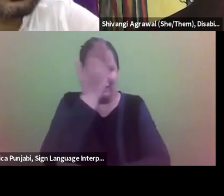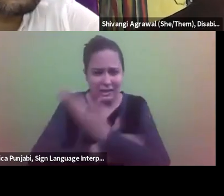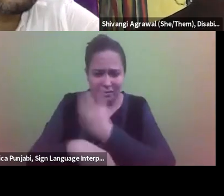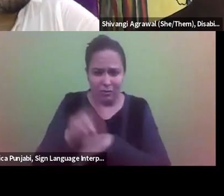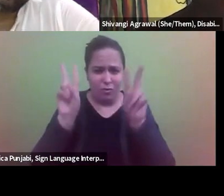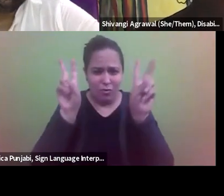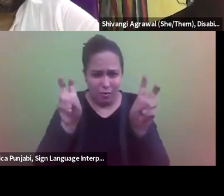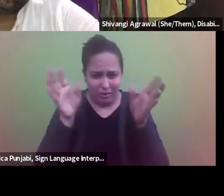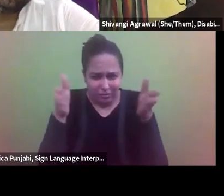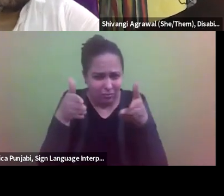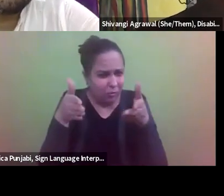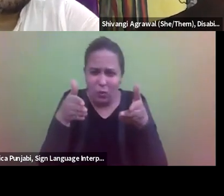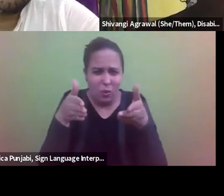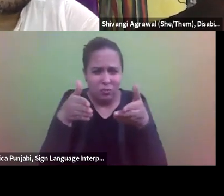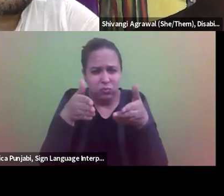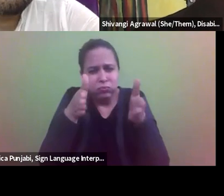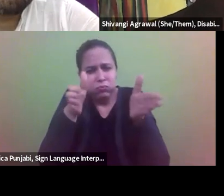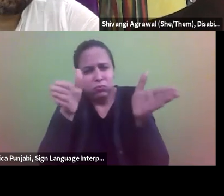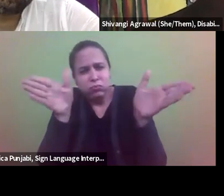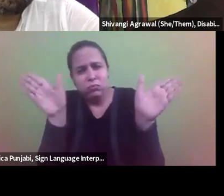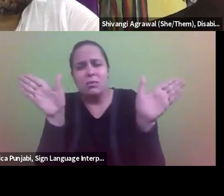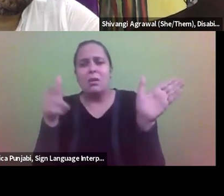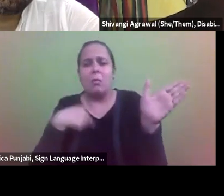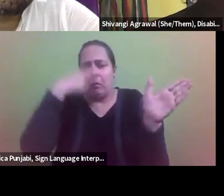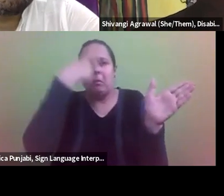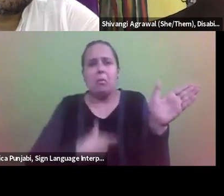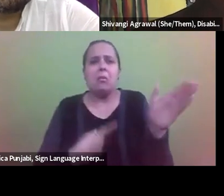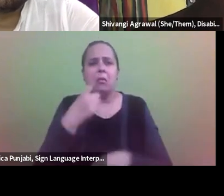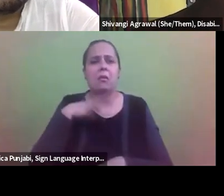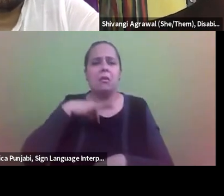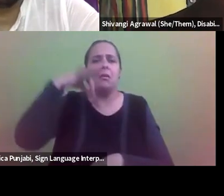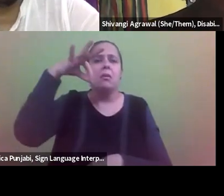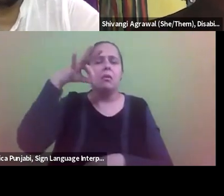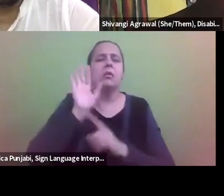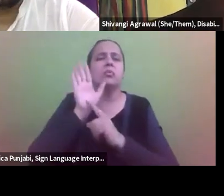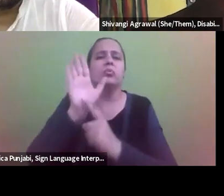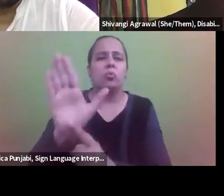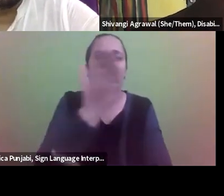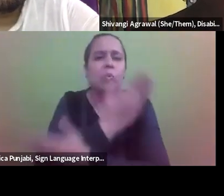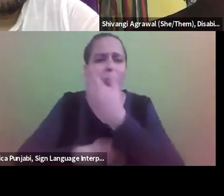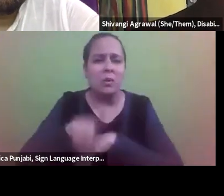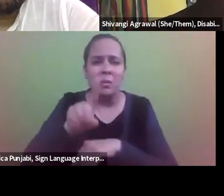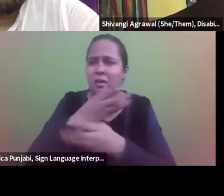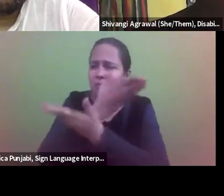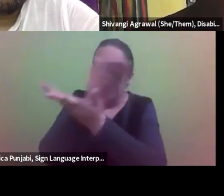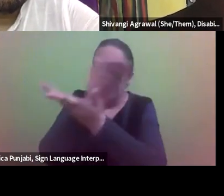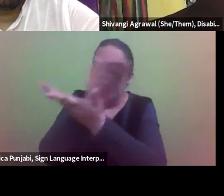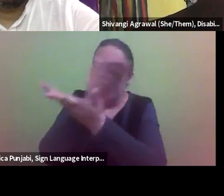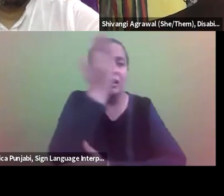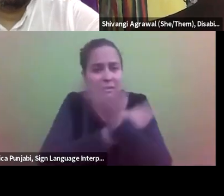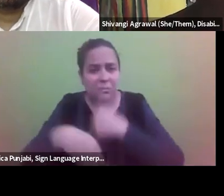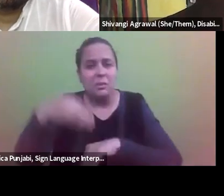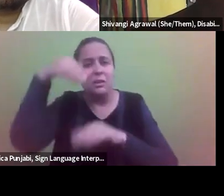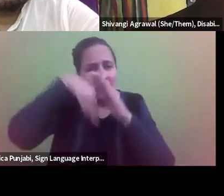one person representing maybe one disability, but there are so many disabilities. There are